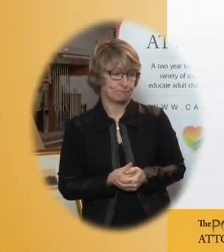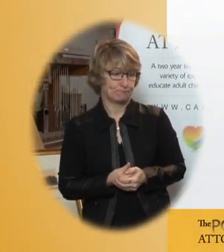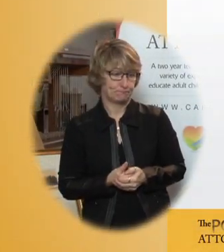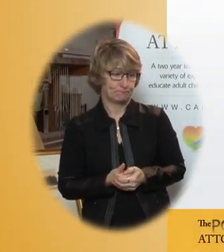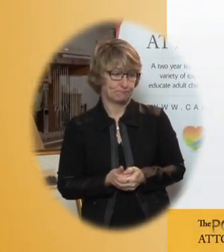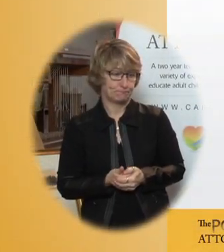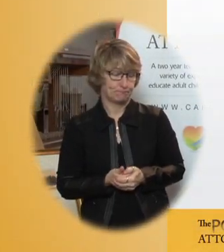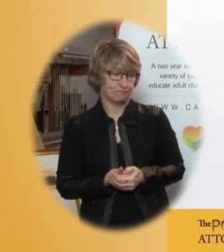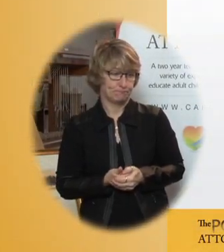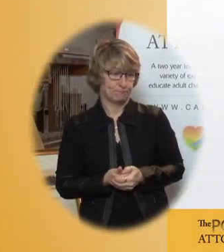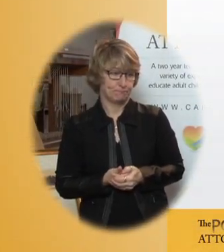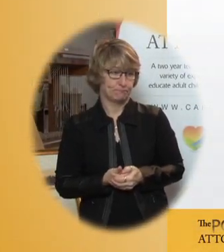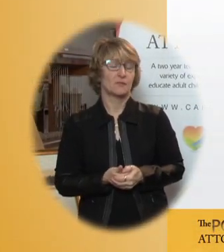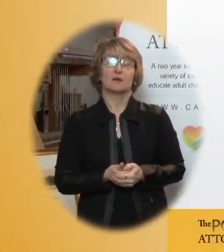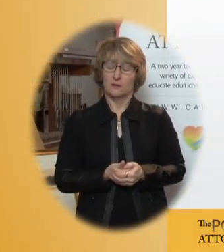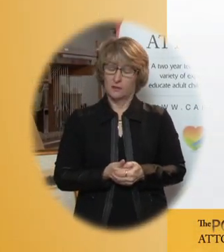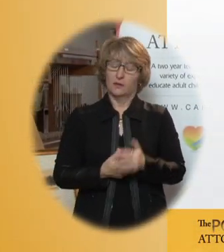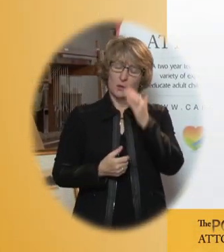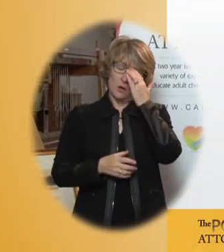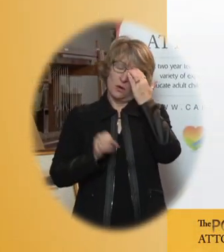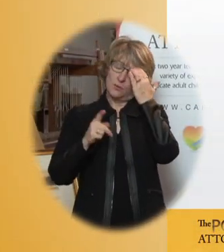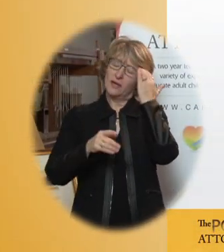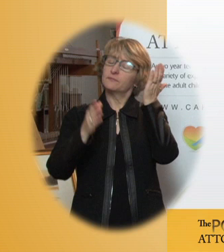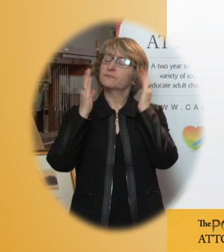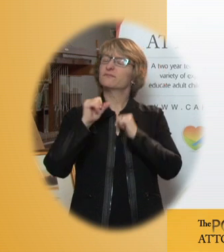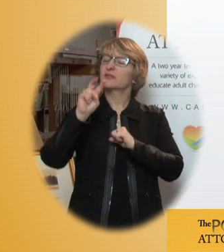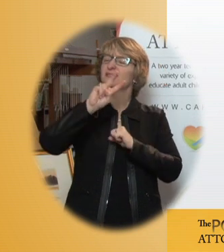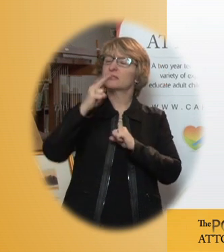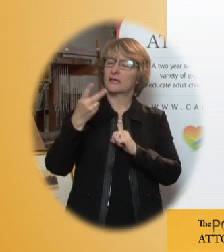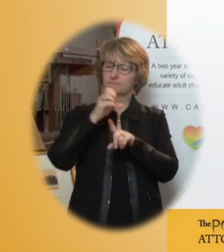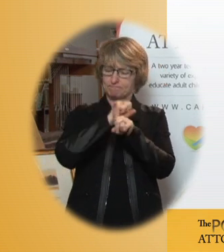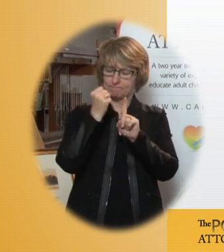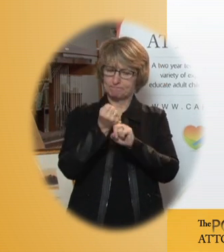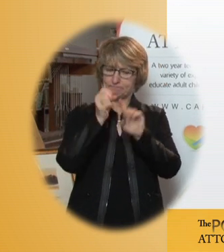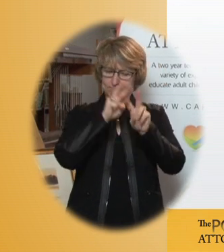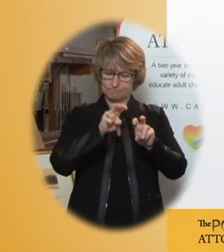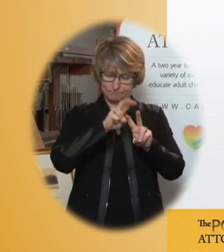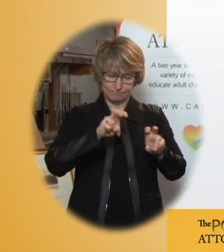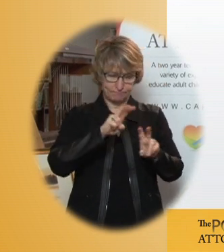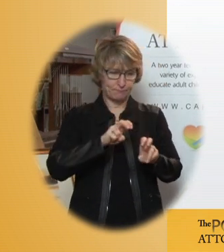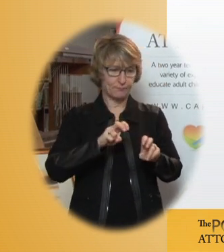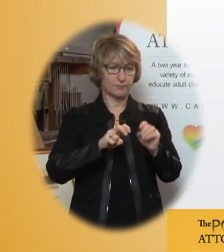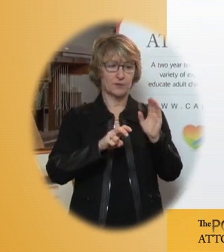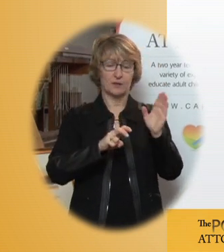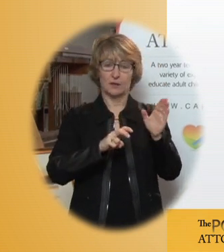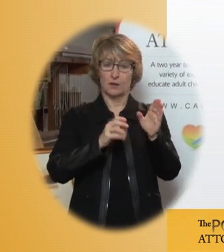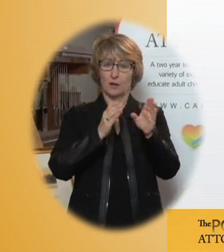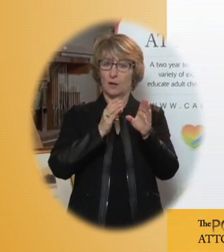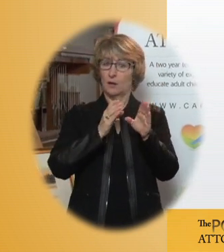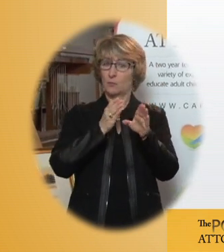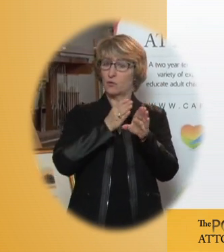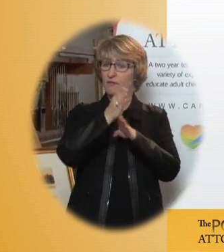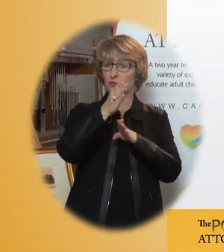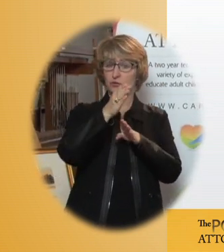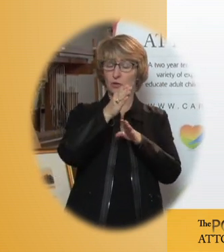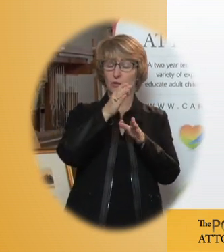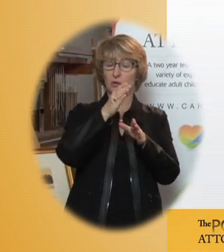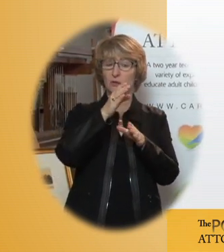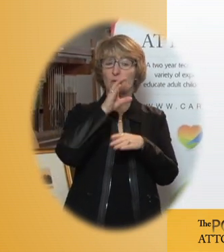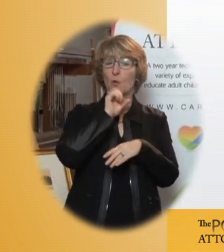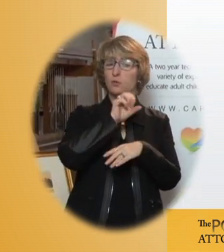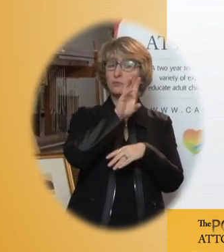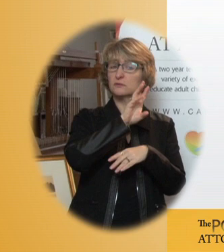Okay, so let's go to our case study number 2. This is a professional in his mid-60s caught without